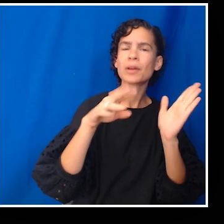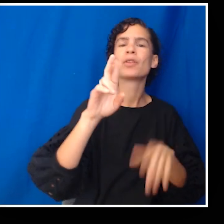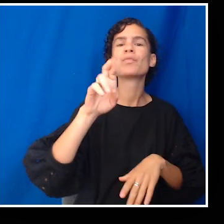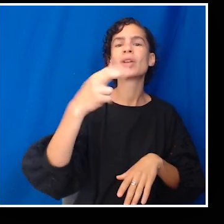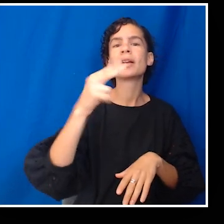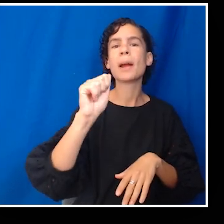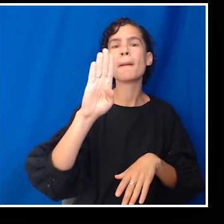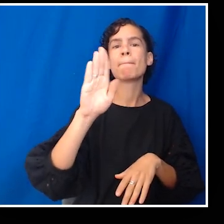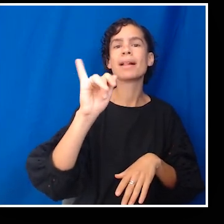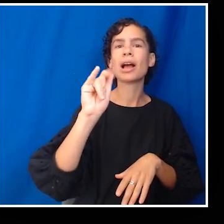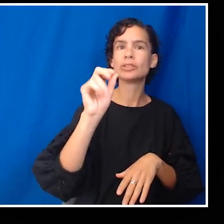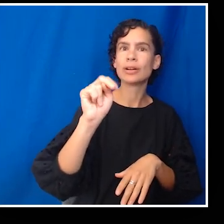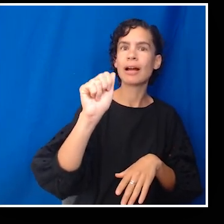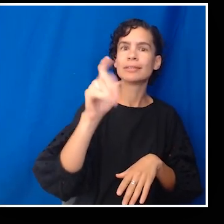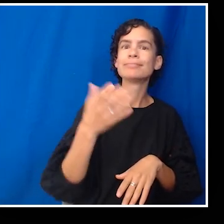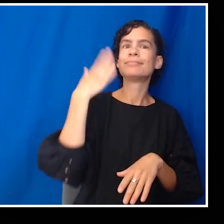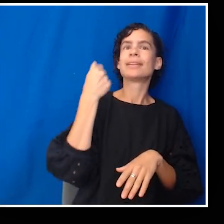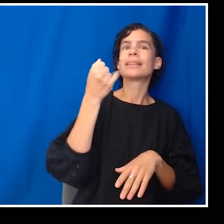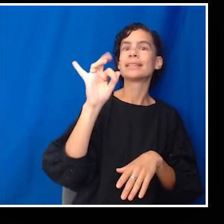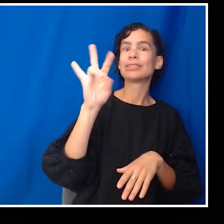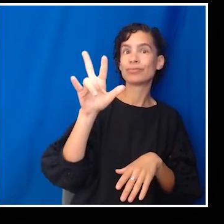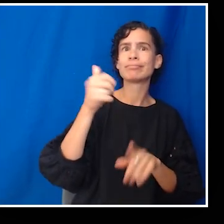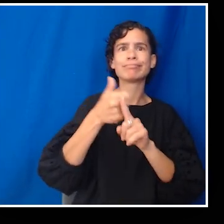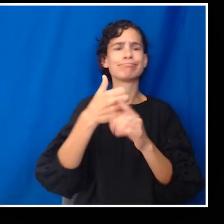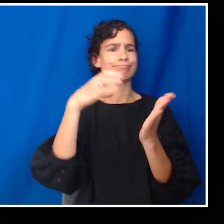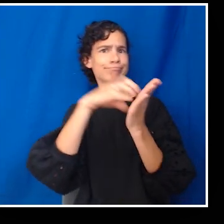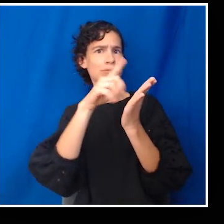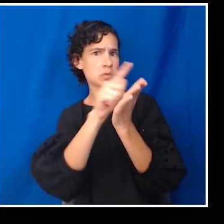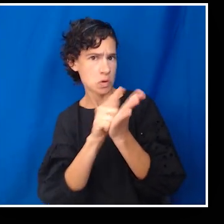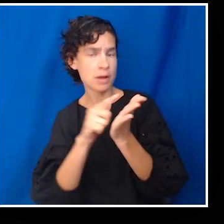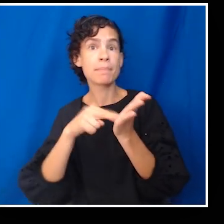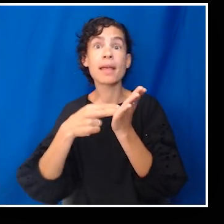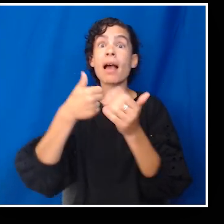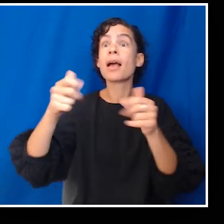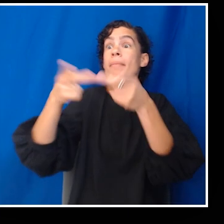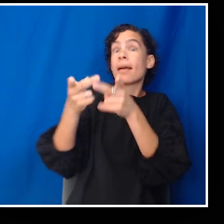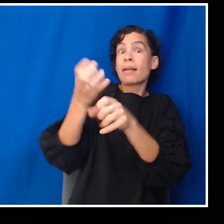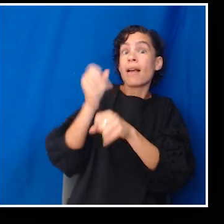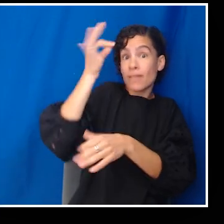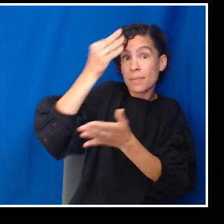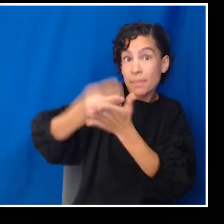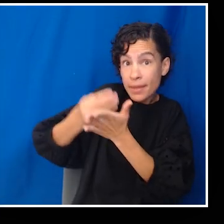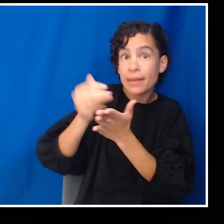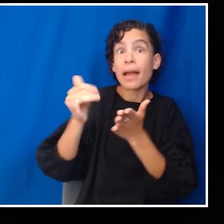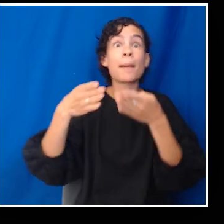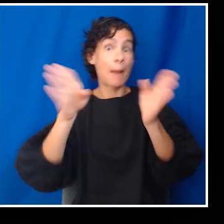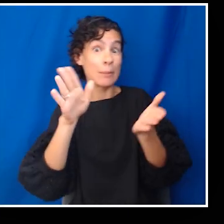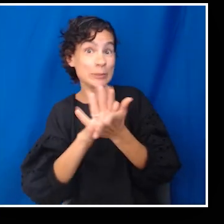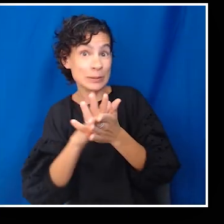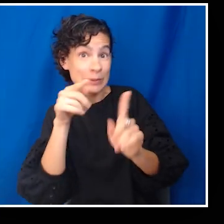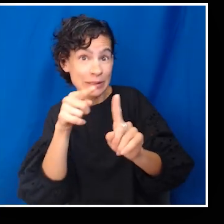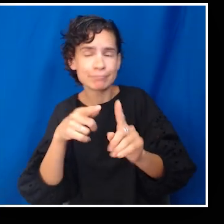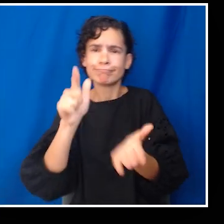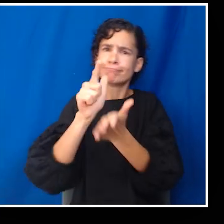of the Rehabilitation Act of 1973, which prevents any entity that receives federal funding, like public schools, from